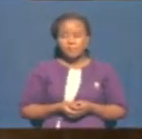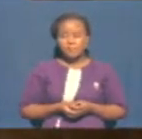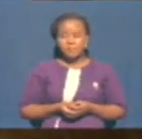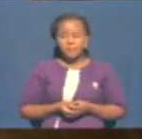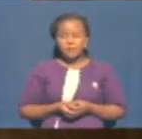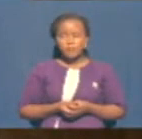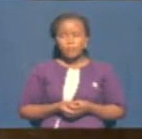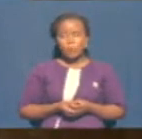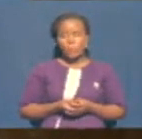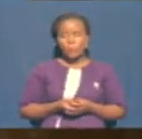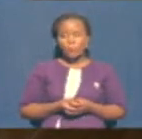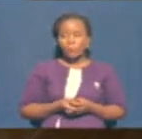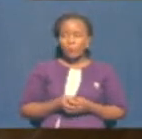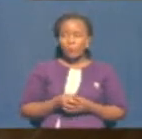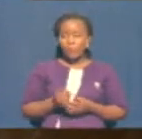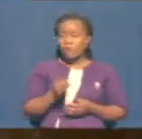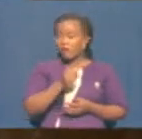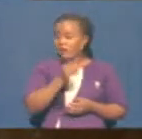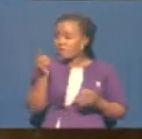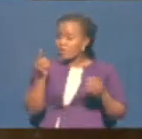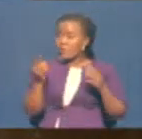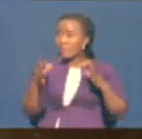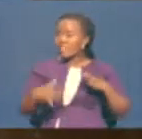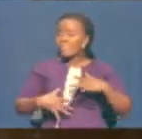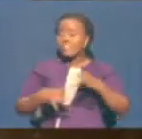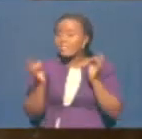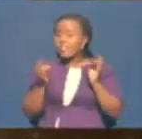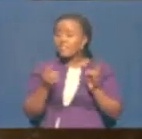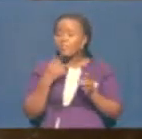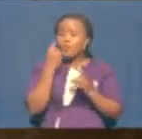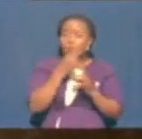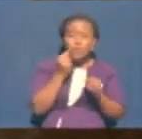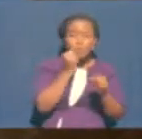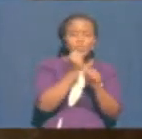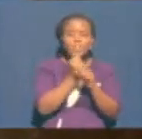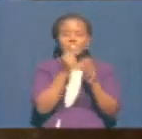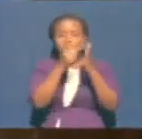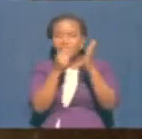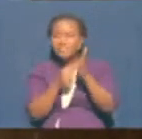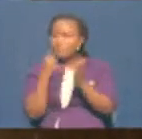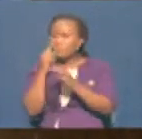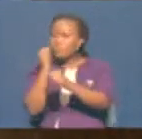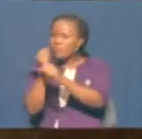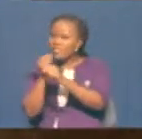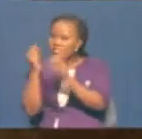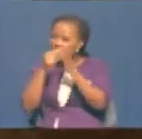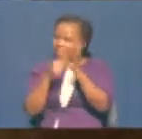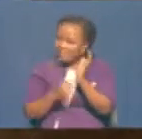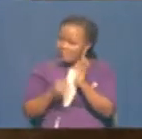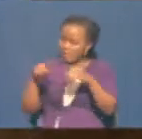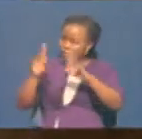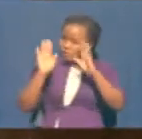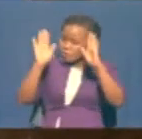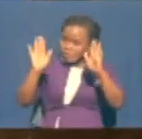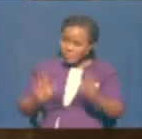Well, why are you so much interested in who done this, who did that? You read the paper. By the time